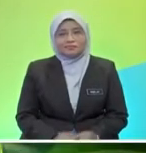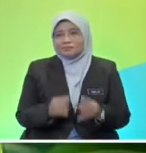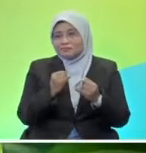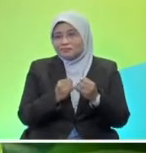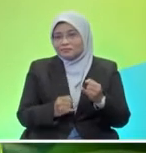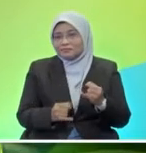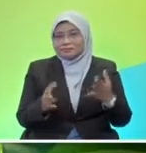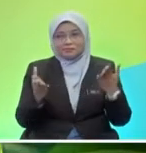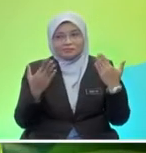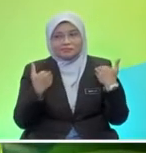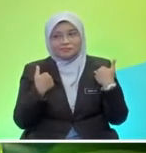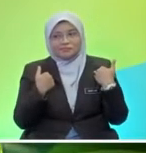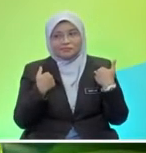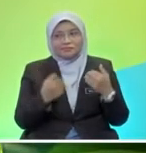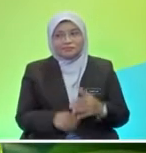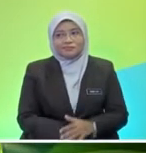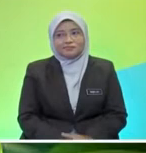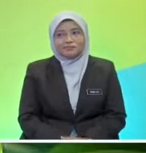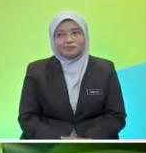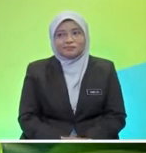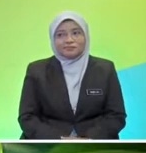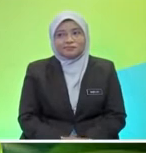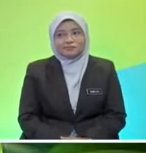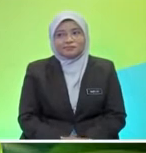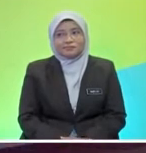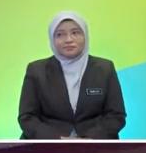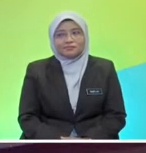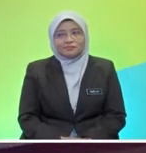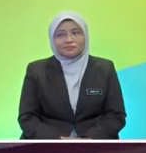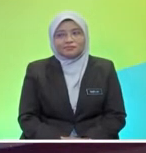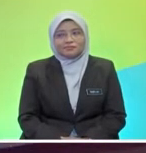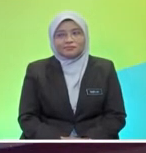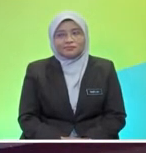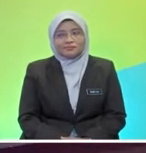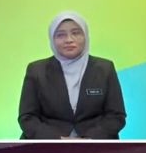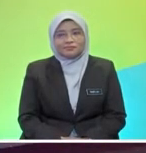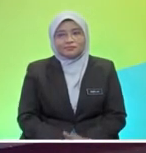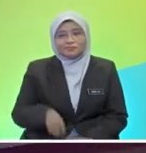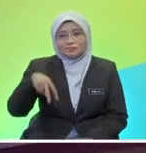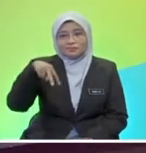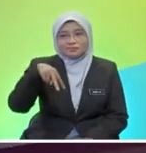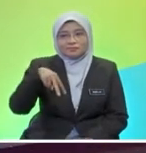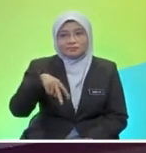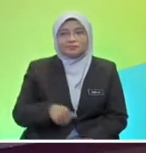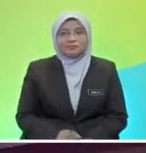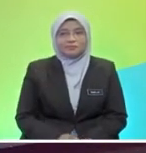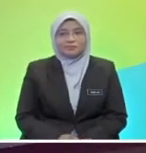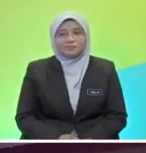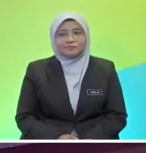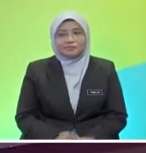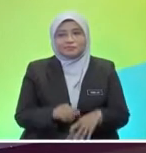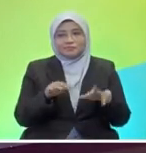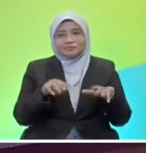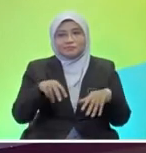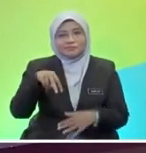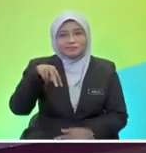we have toes. Okay, on our fingers we call it finger. On our hands we call it fingers, and toes